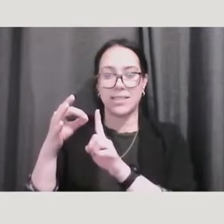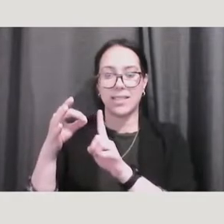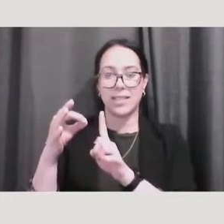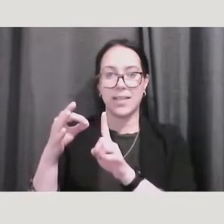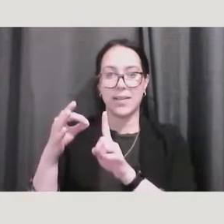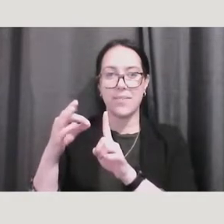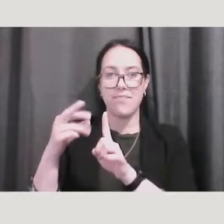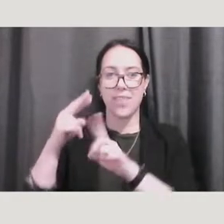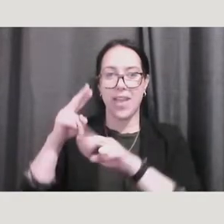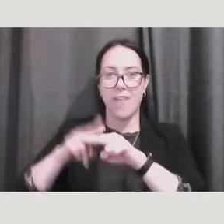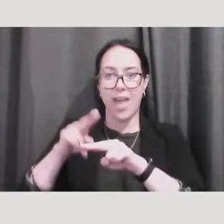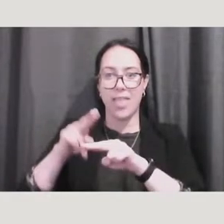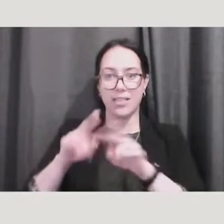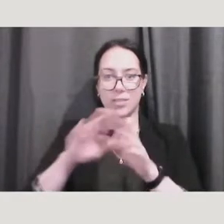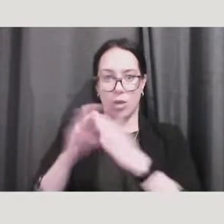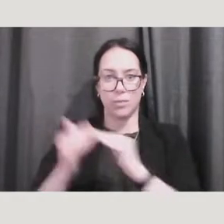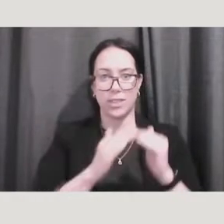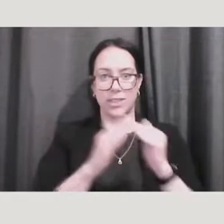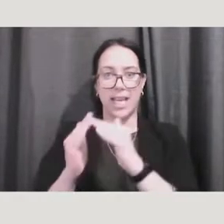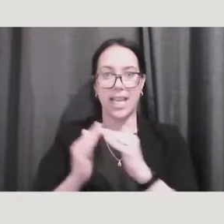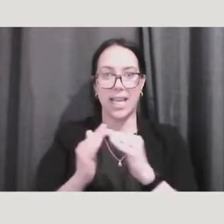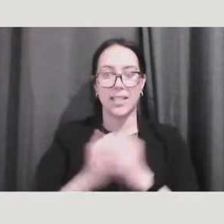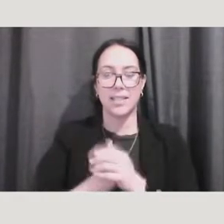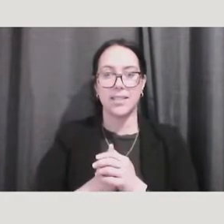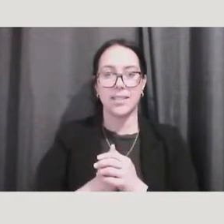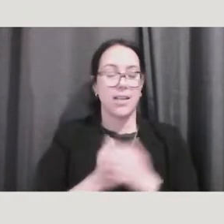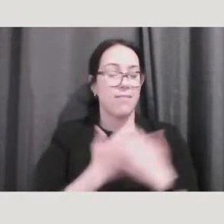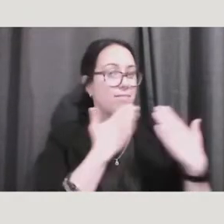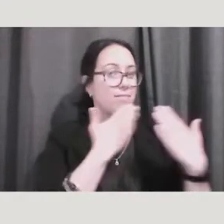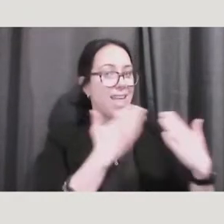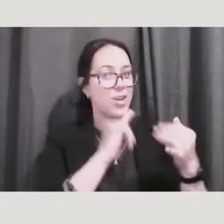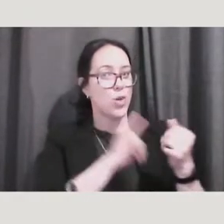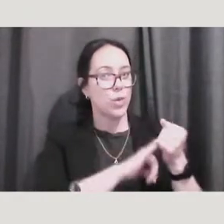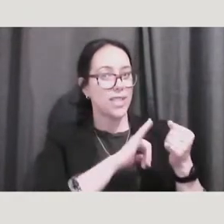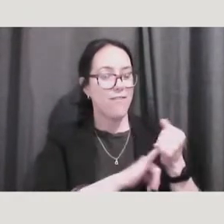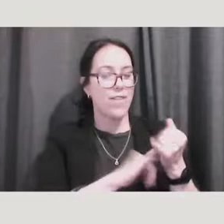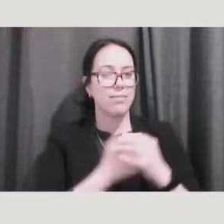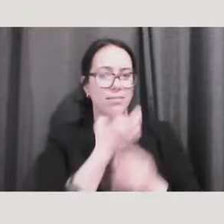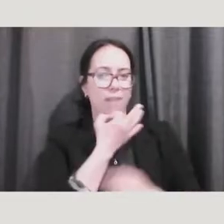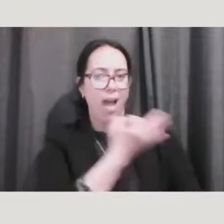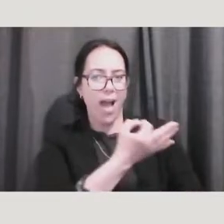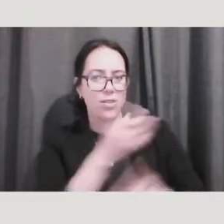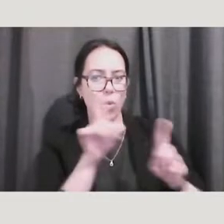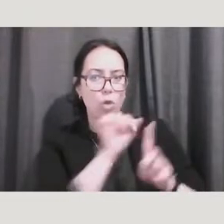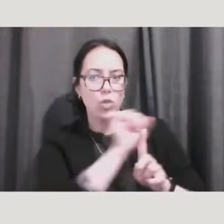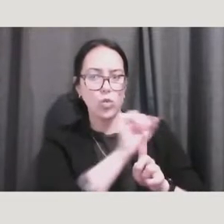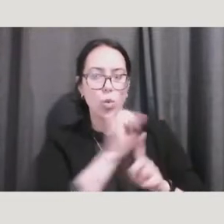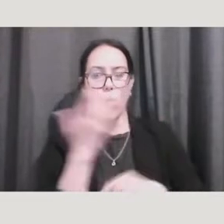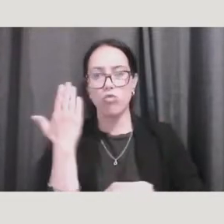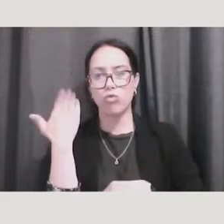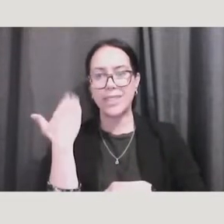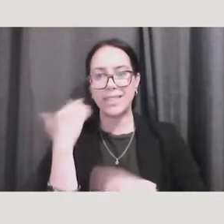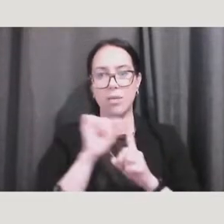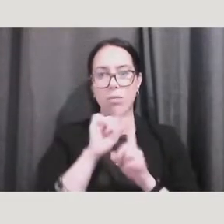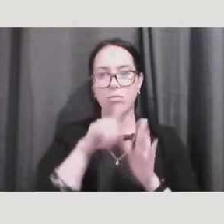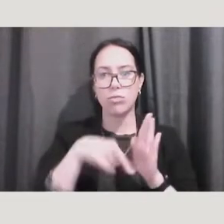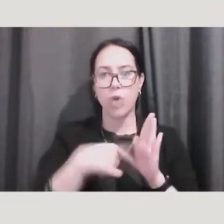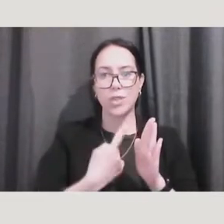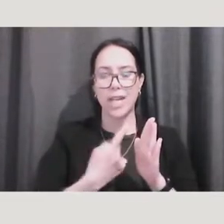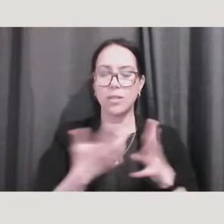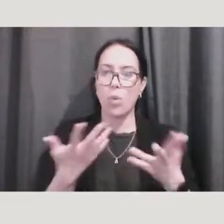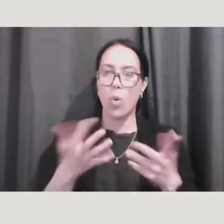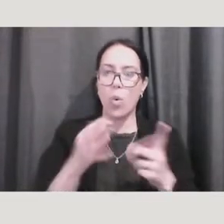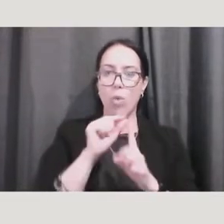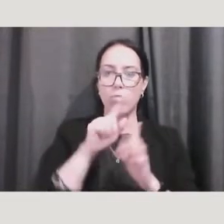South and yeah thank you what's your most recent project or maybe a project that you feel